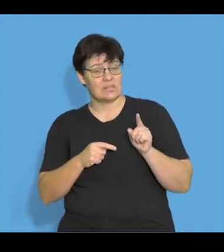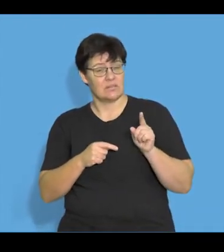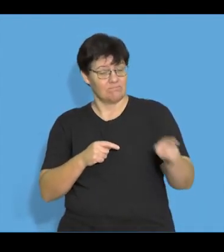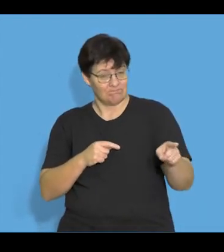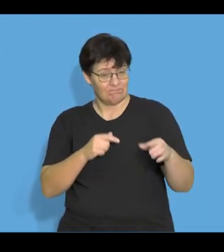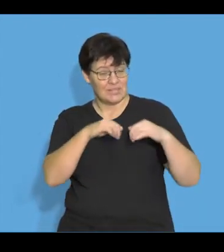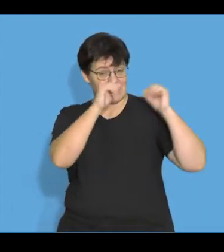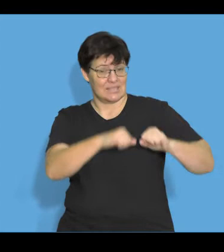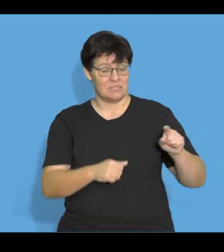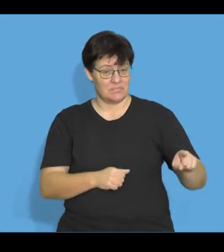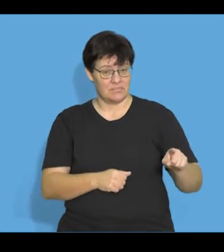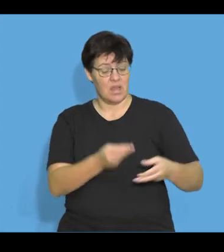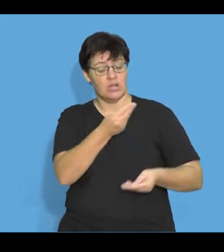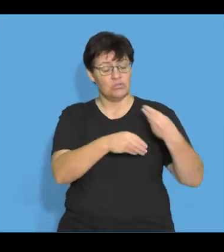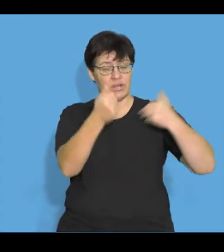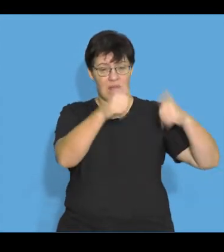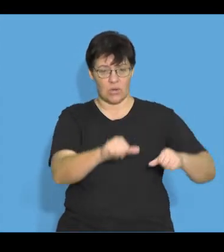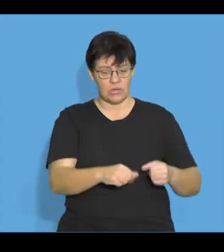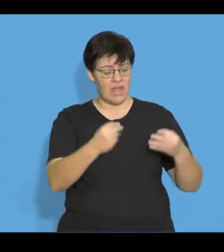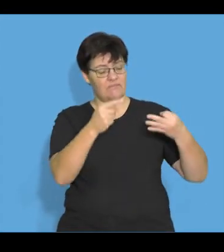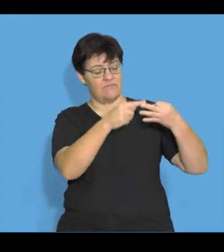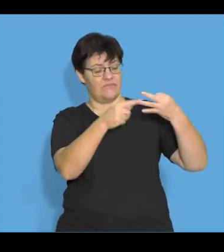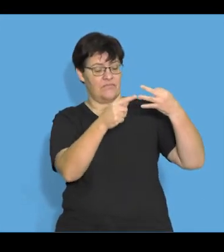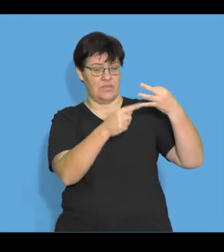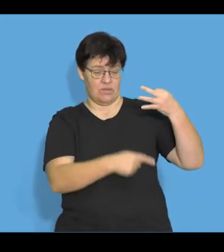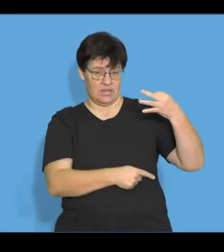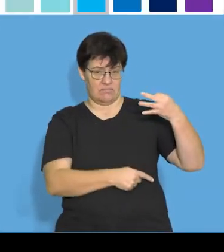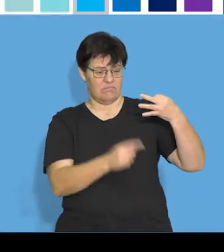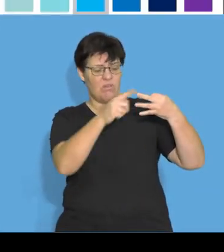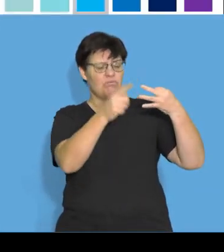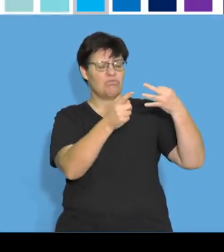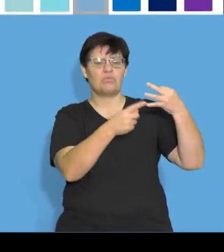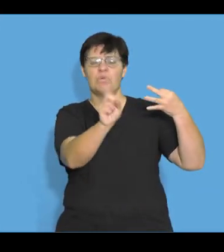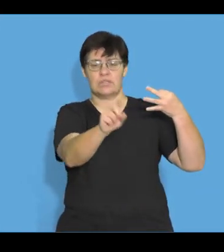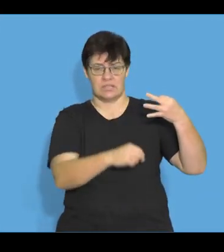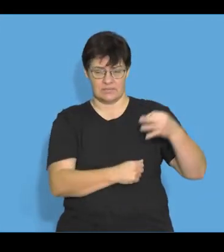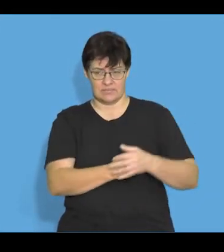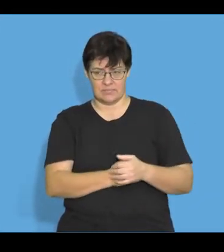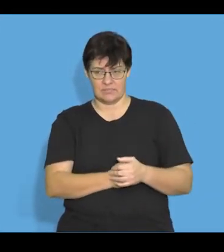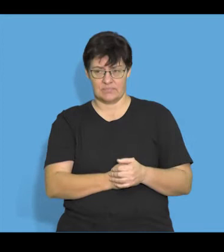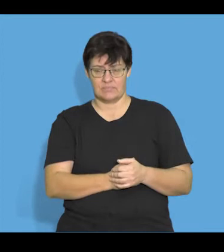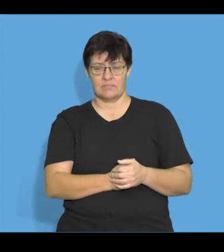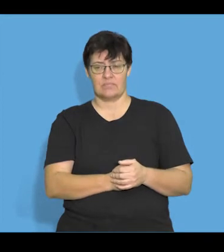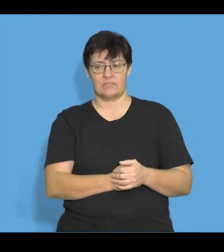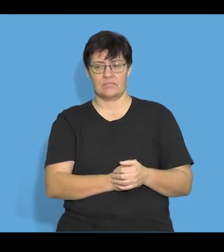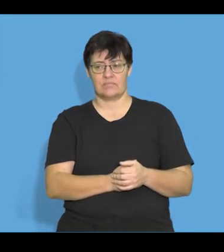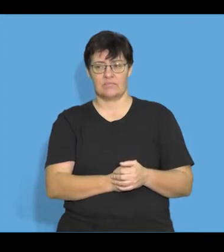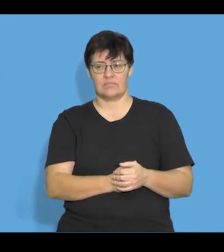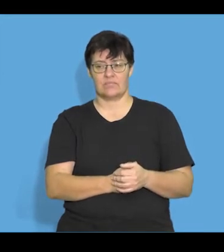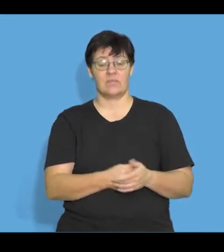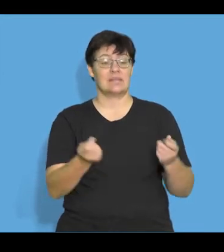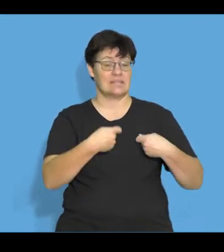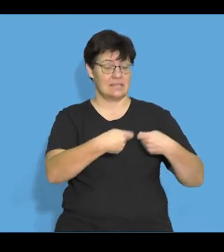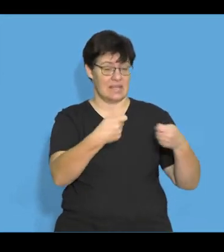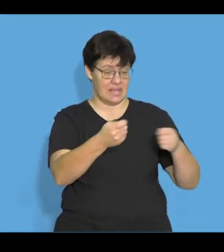your trading account, you've got three components. What are those three components? They are your sales,